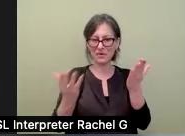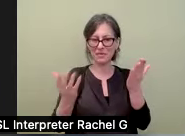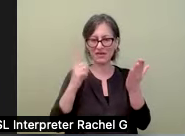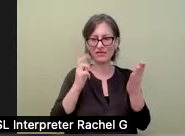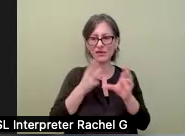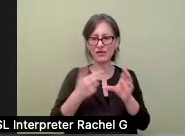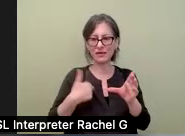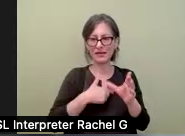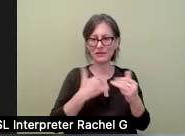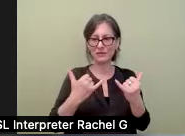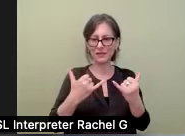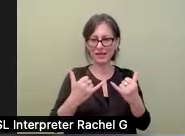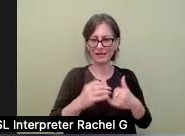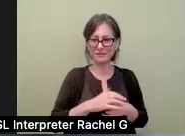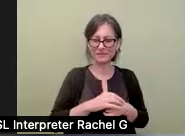us today.